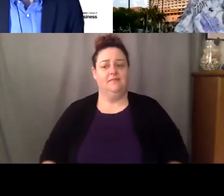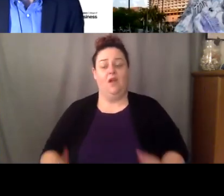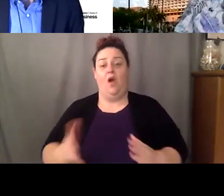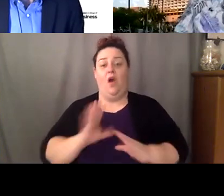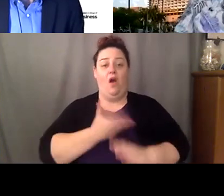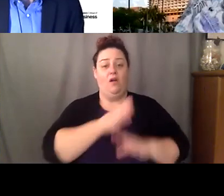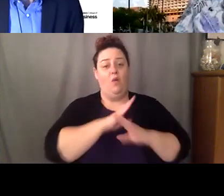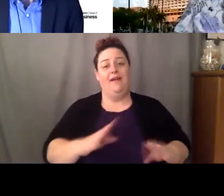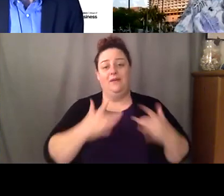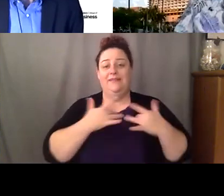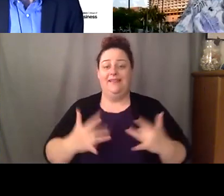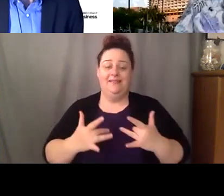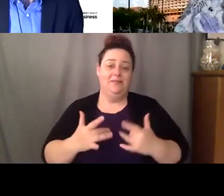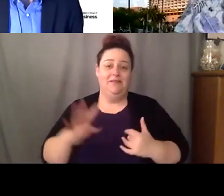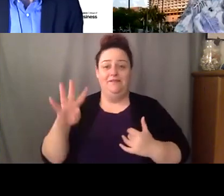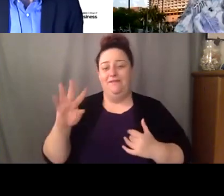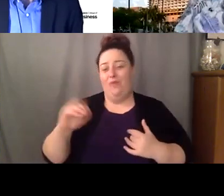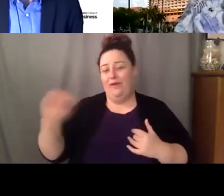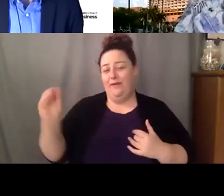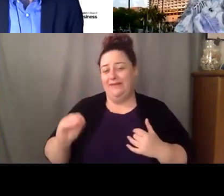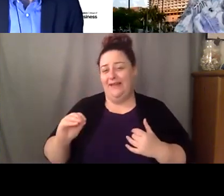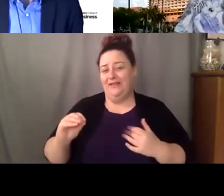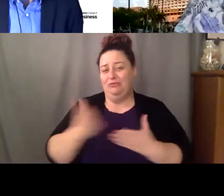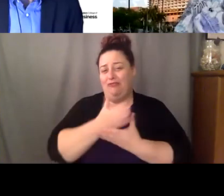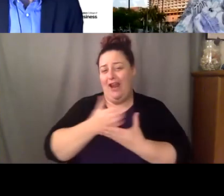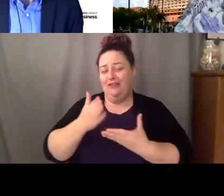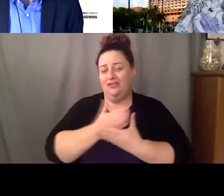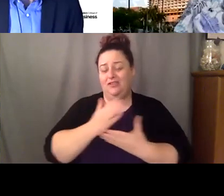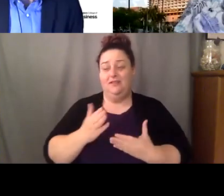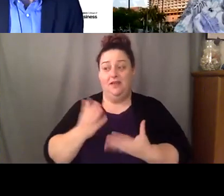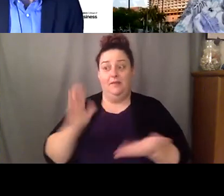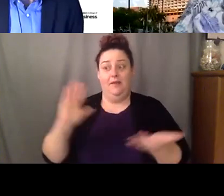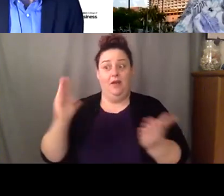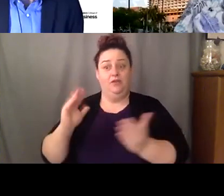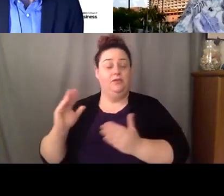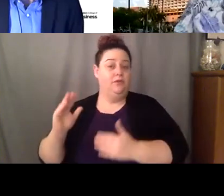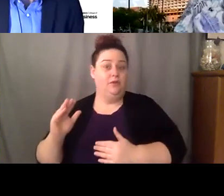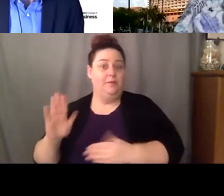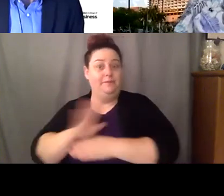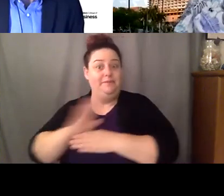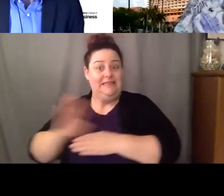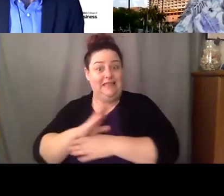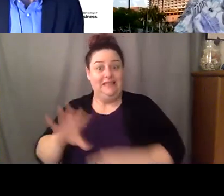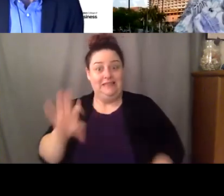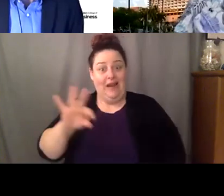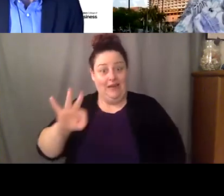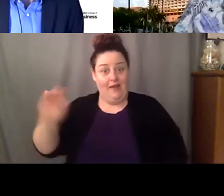in the 40% range versus our busy months are in the 99% range.